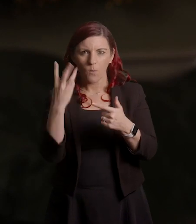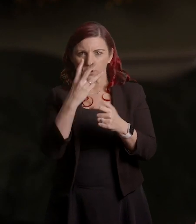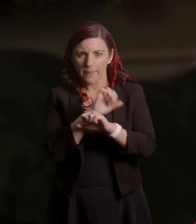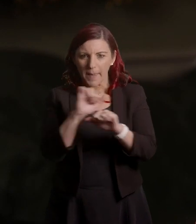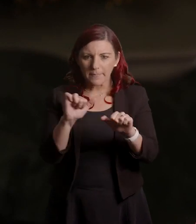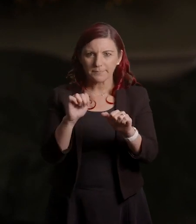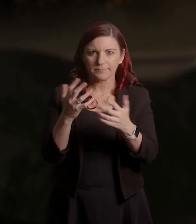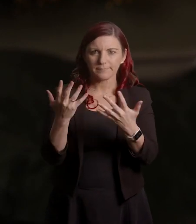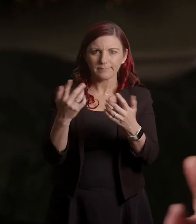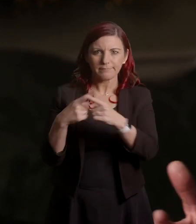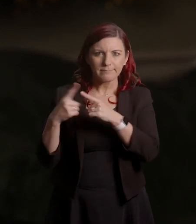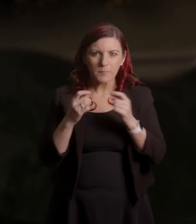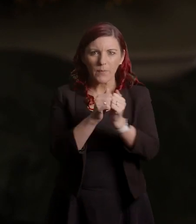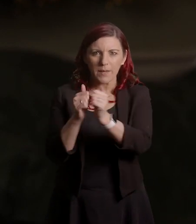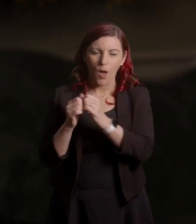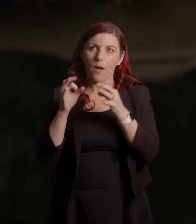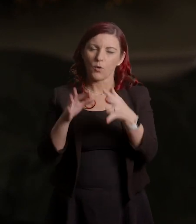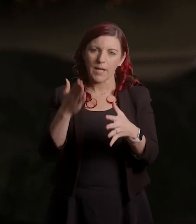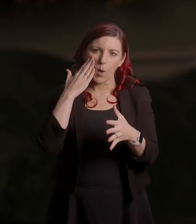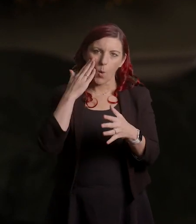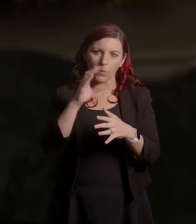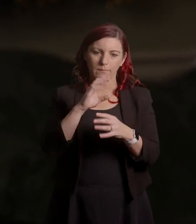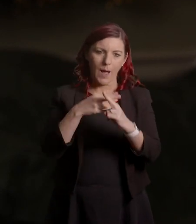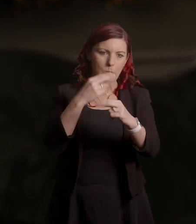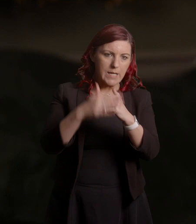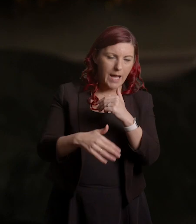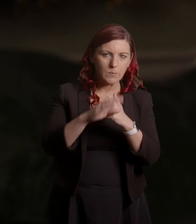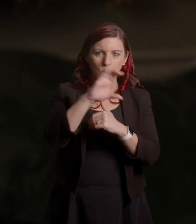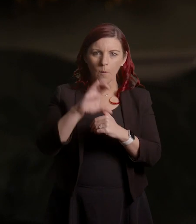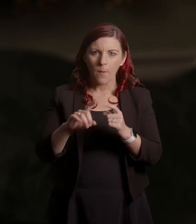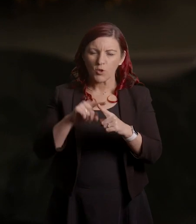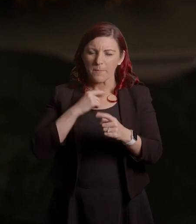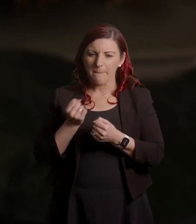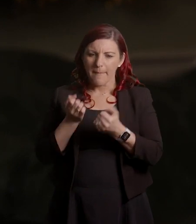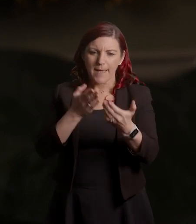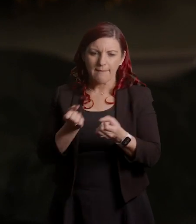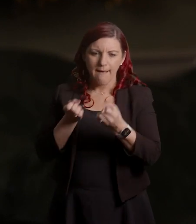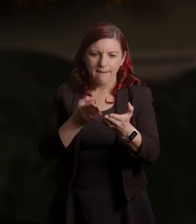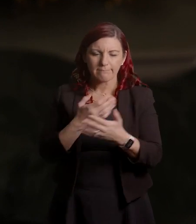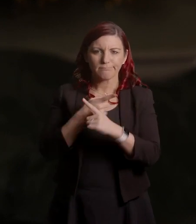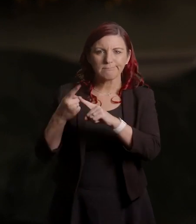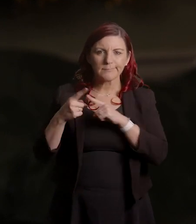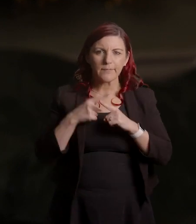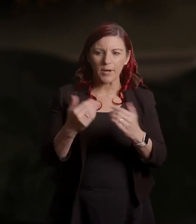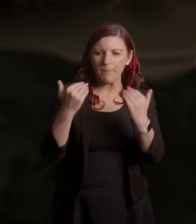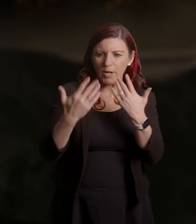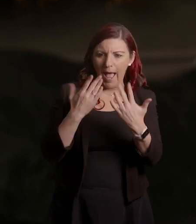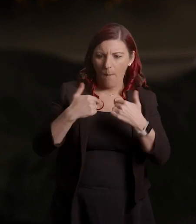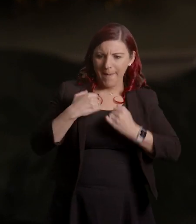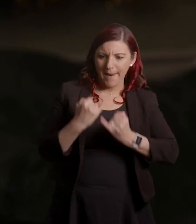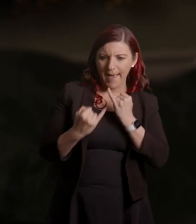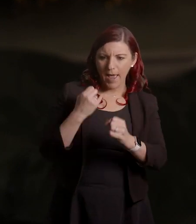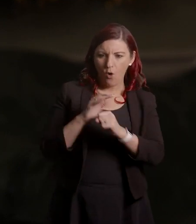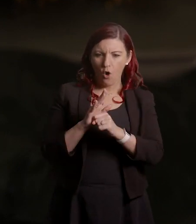their meetings, like even though a lot of those were obviously going outside this year, just passing on those pieces of information of how they play